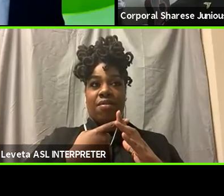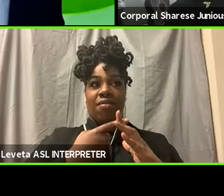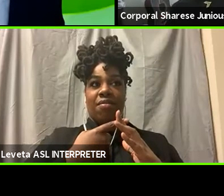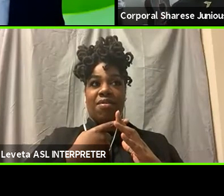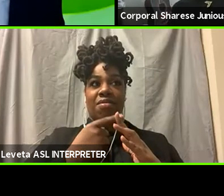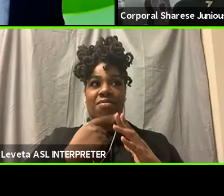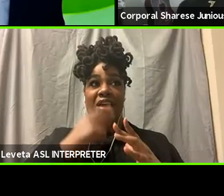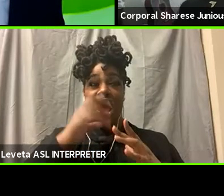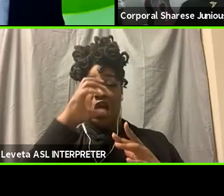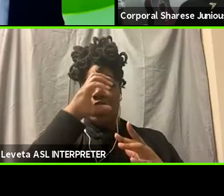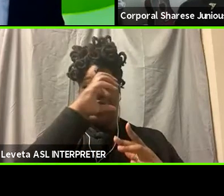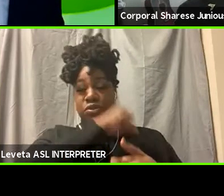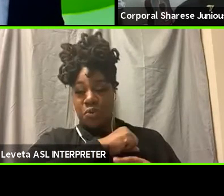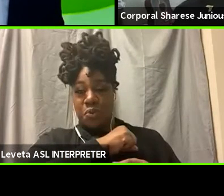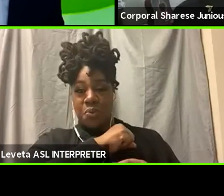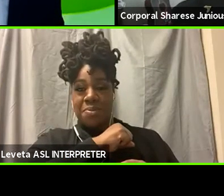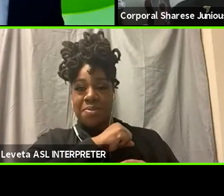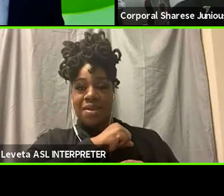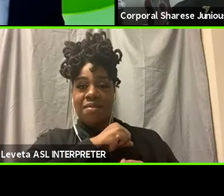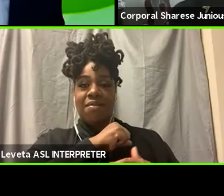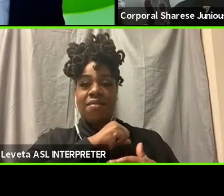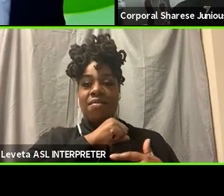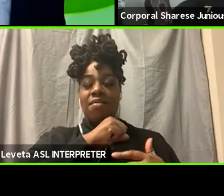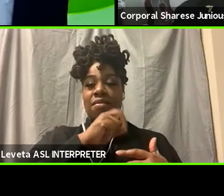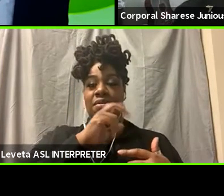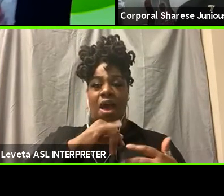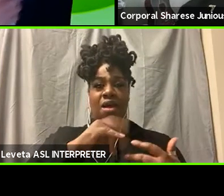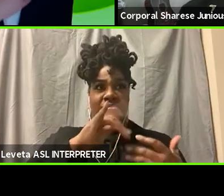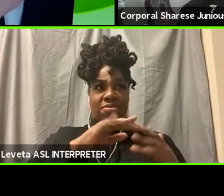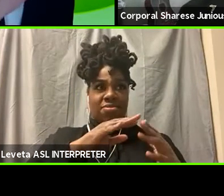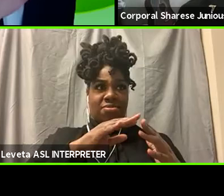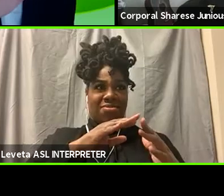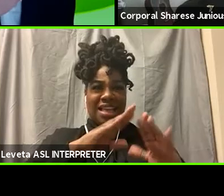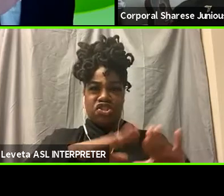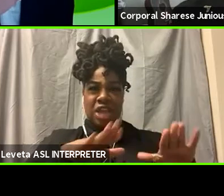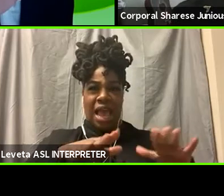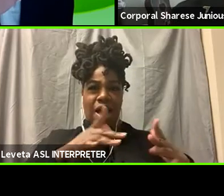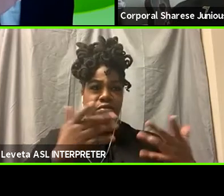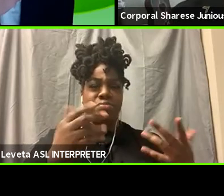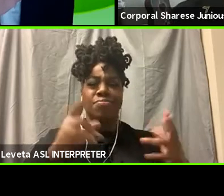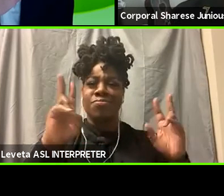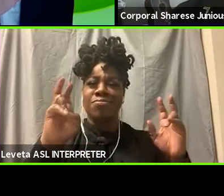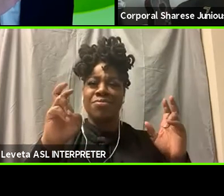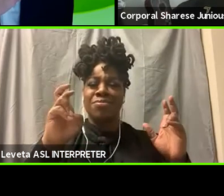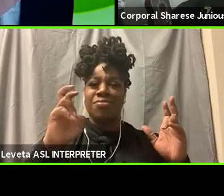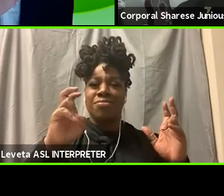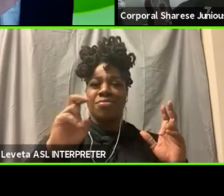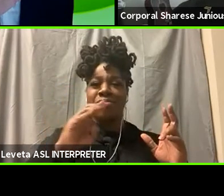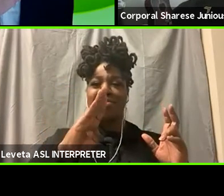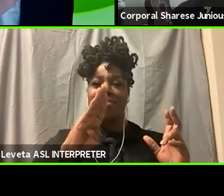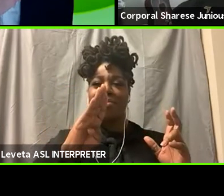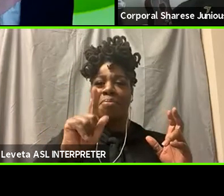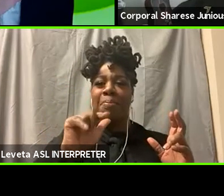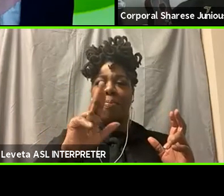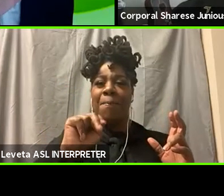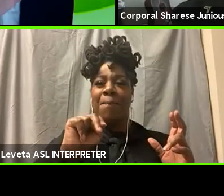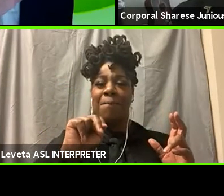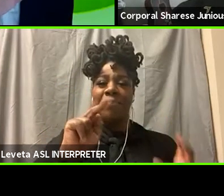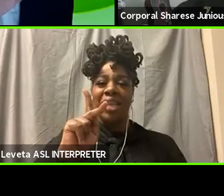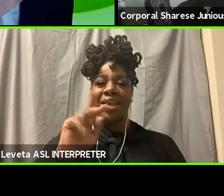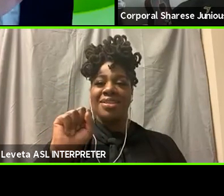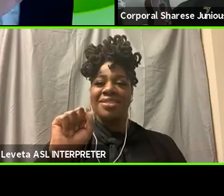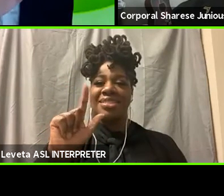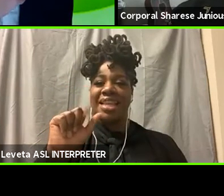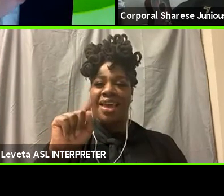with whom, whichever child or family I was meeting. But in reality, that's not what's happening, right? So I'm a school psychologist. So when what I didn't